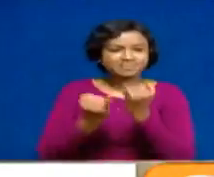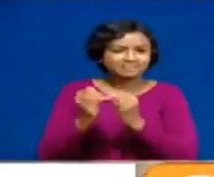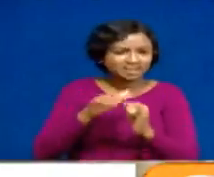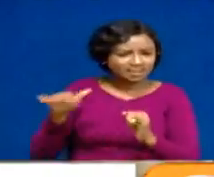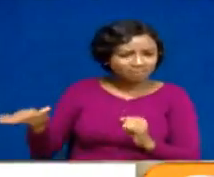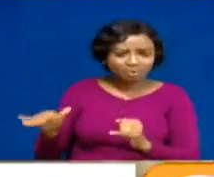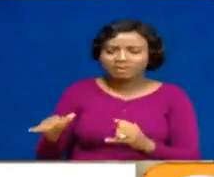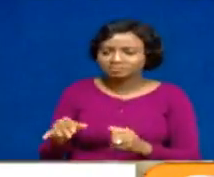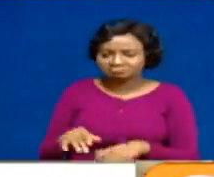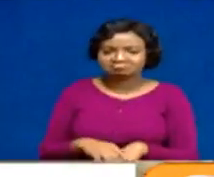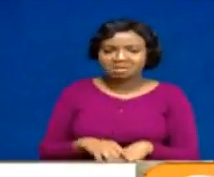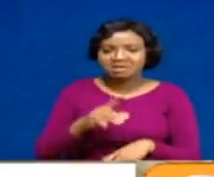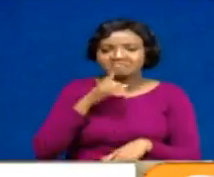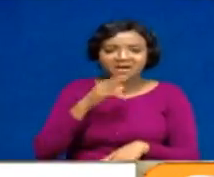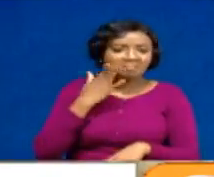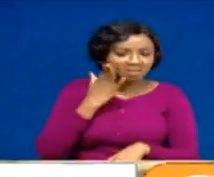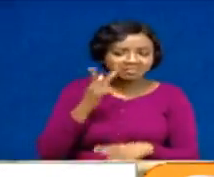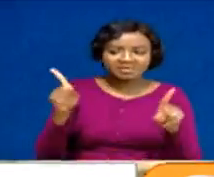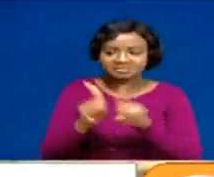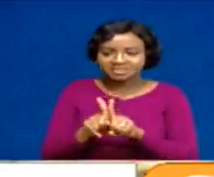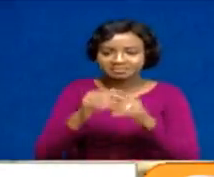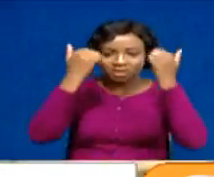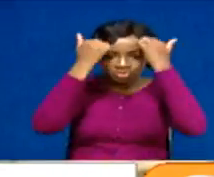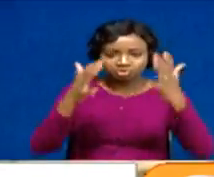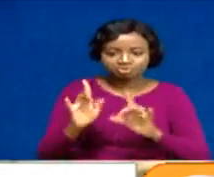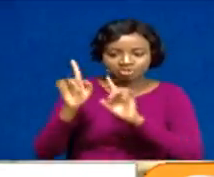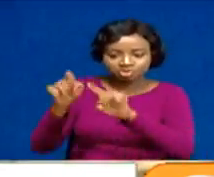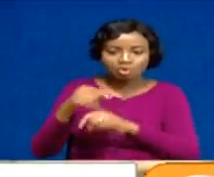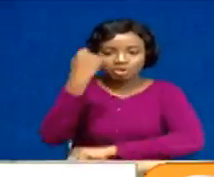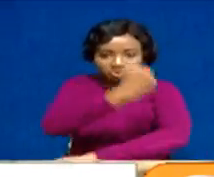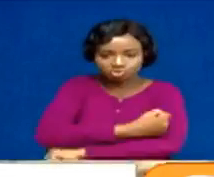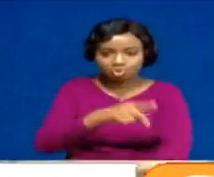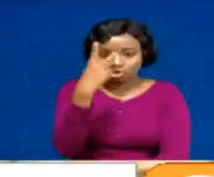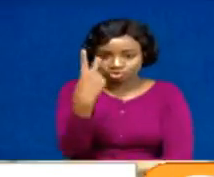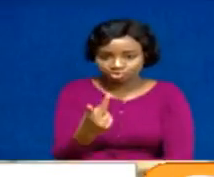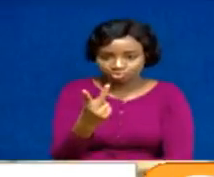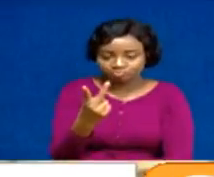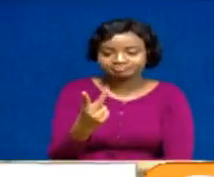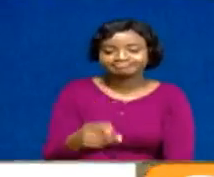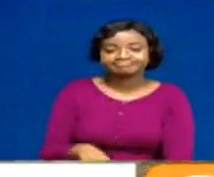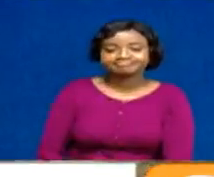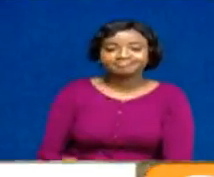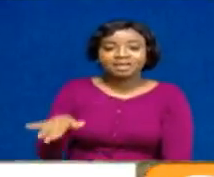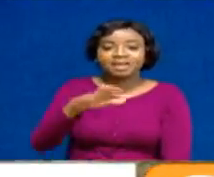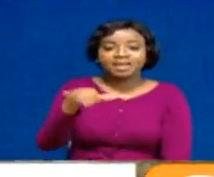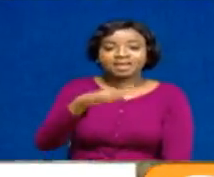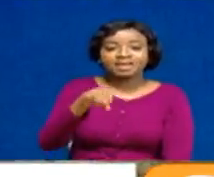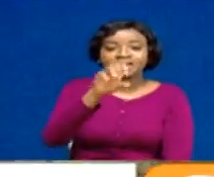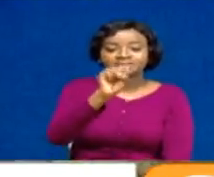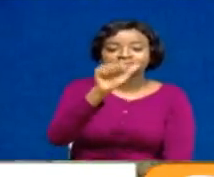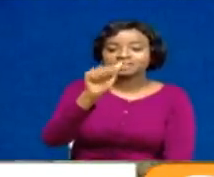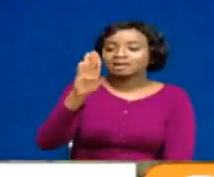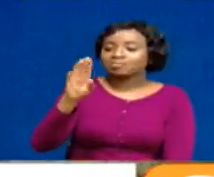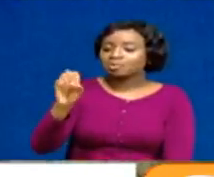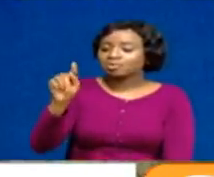Parents and pupils at Sikulu Primary School, Senator Wamalwa and Sikulu Secondary Schools in Birunda, Saboti, woke